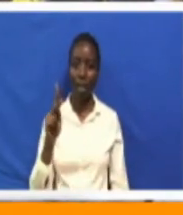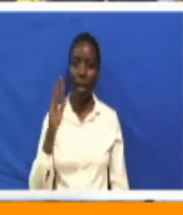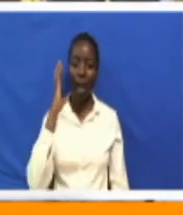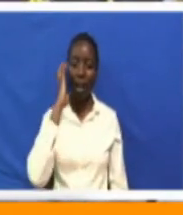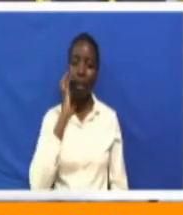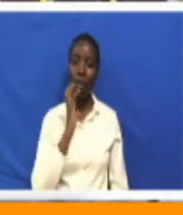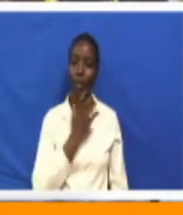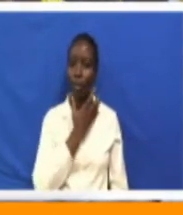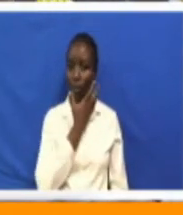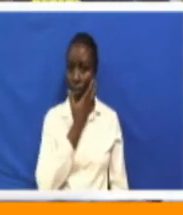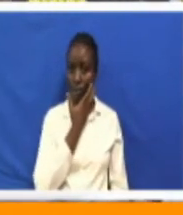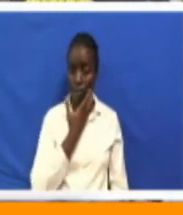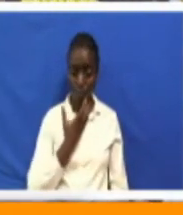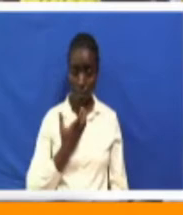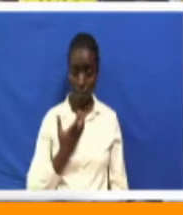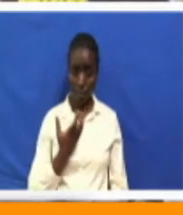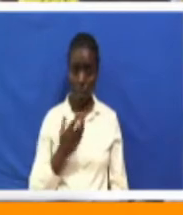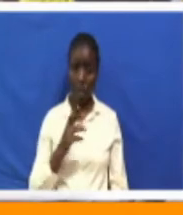Paul